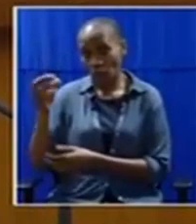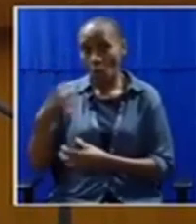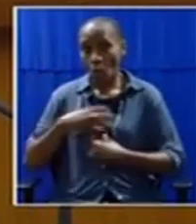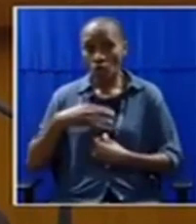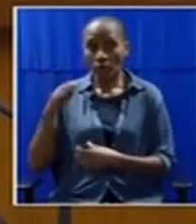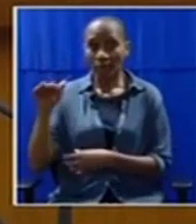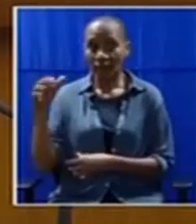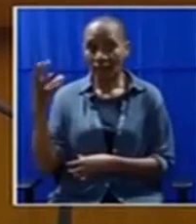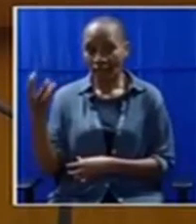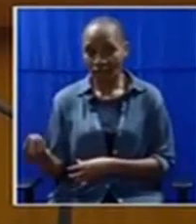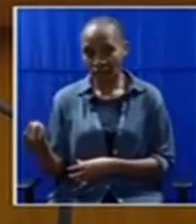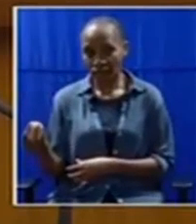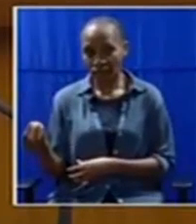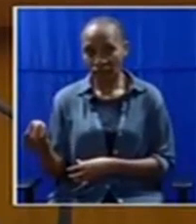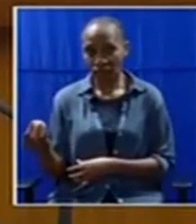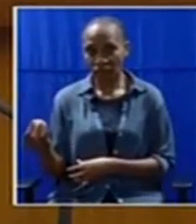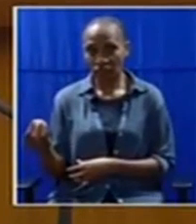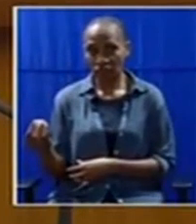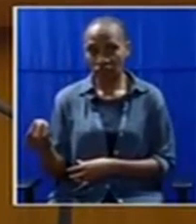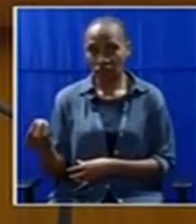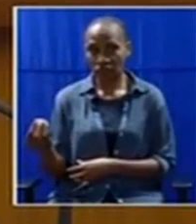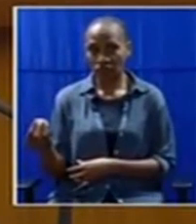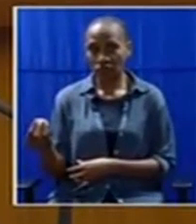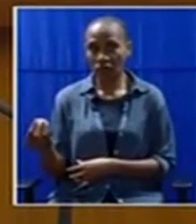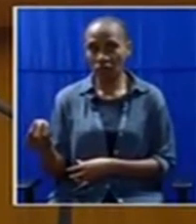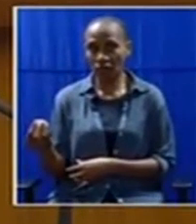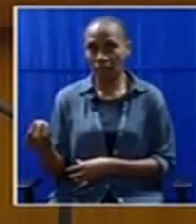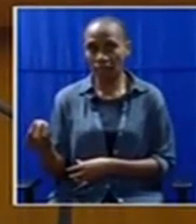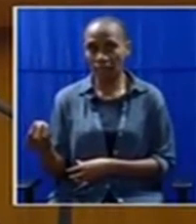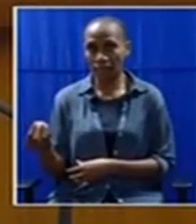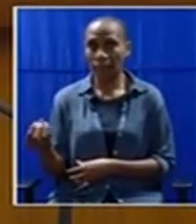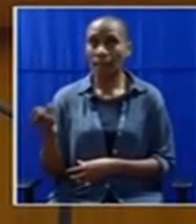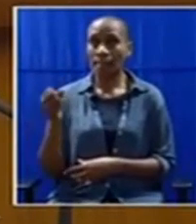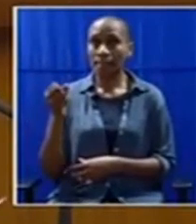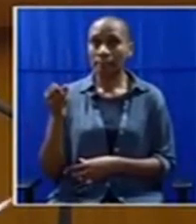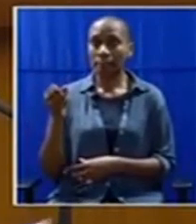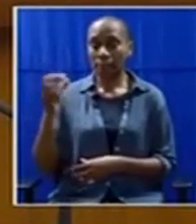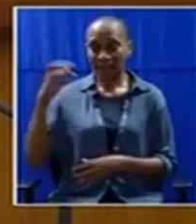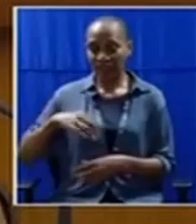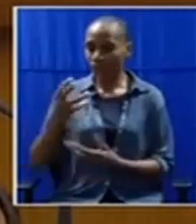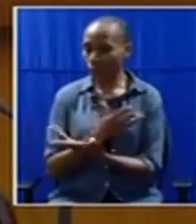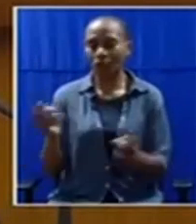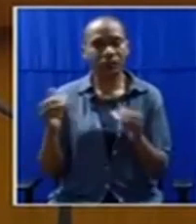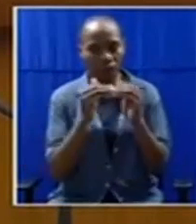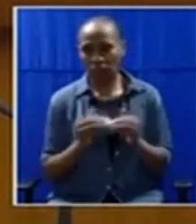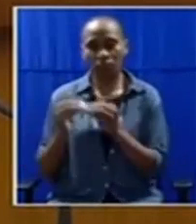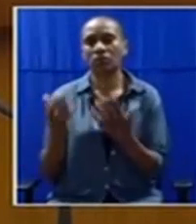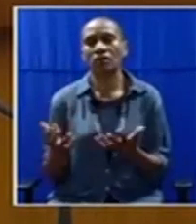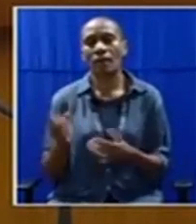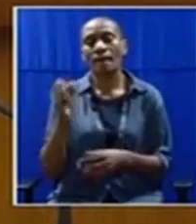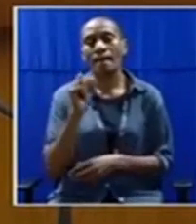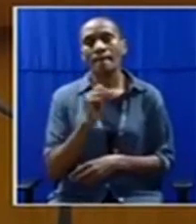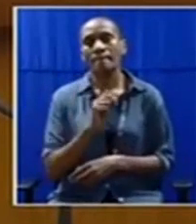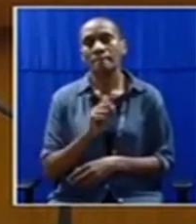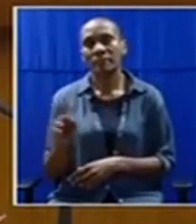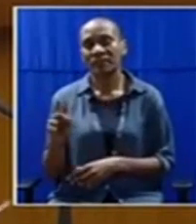kepha ebantu bala eSouth Africa. Siphinze futhi siphasise nemthetho we-Public Audit Amendment Bill